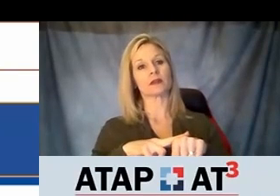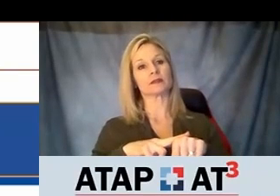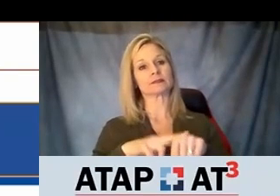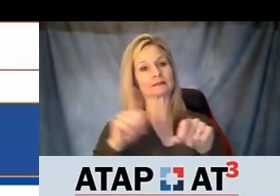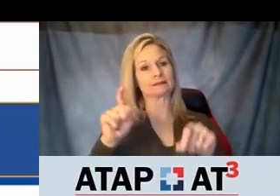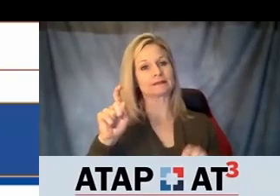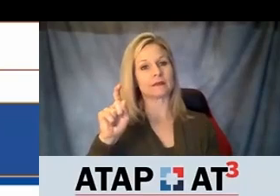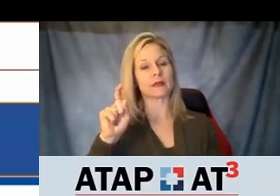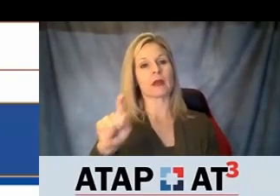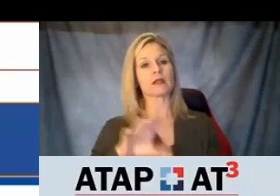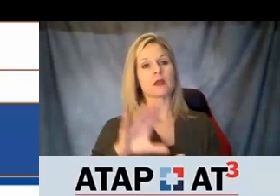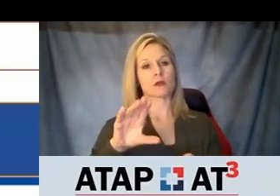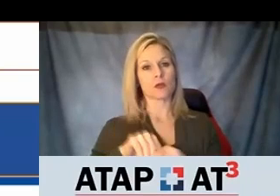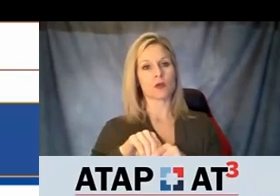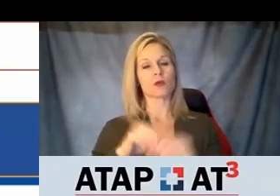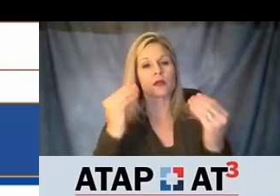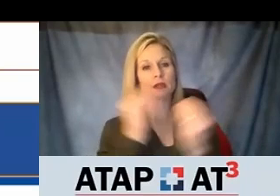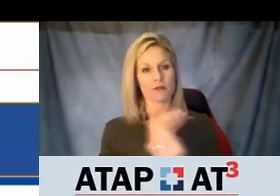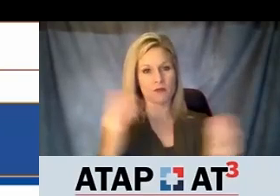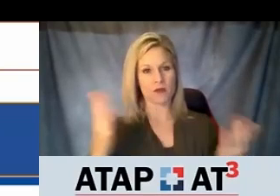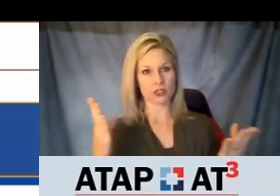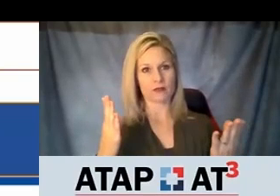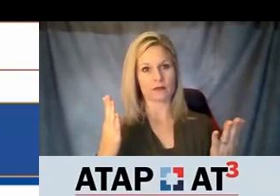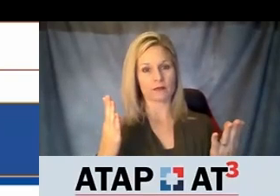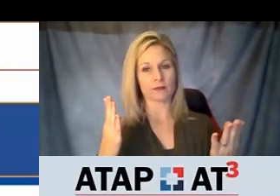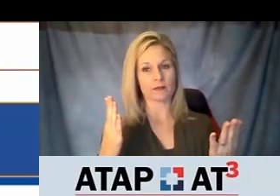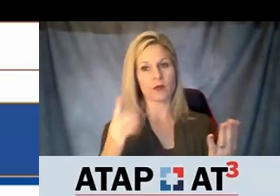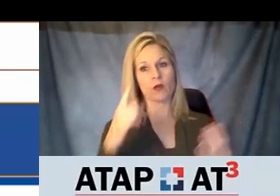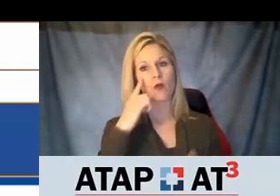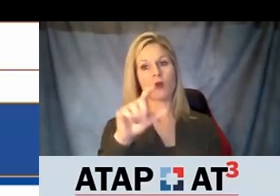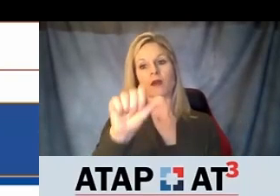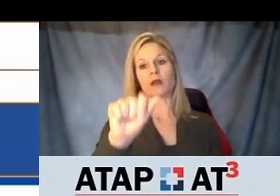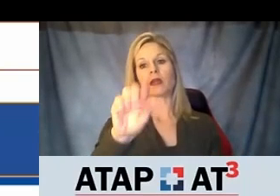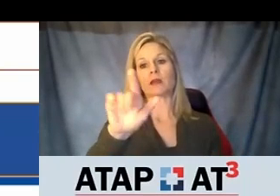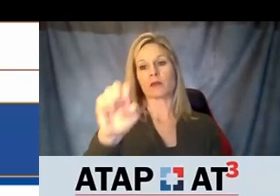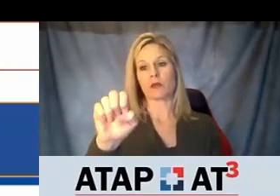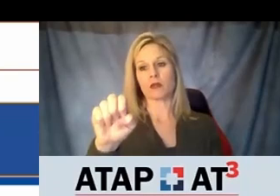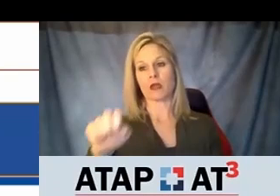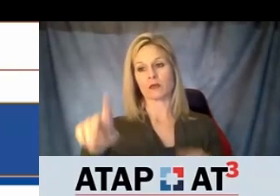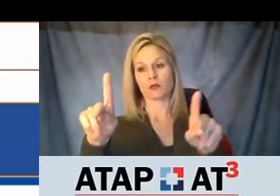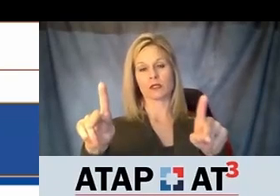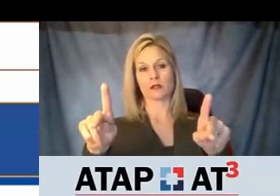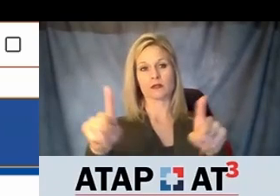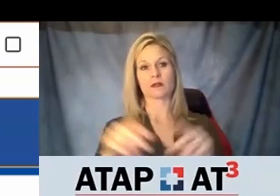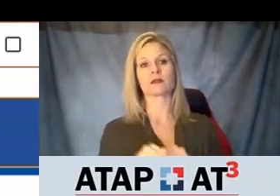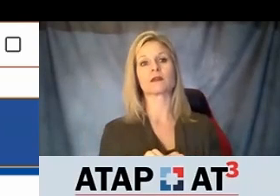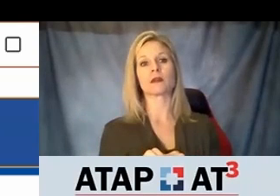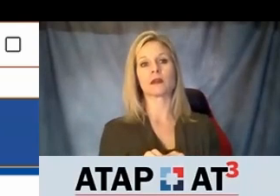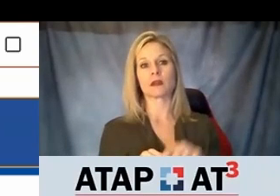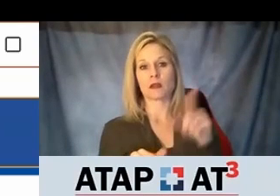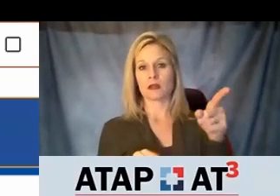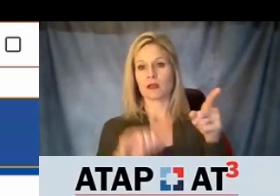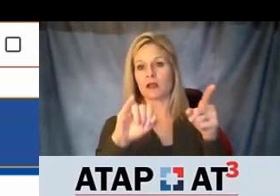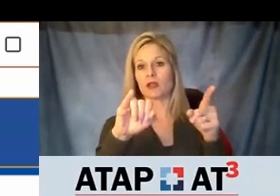without sharing the information for Able Opportunities that Jennifer and her